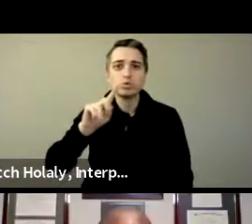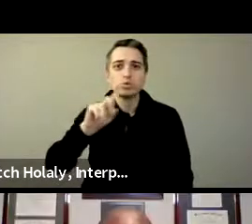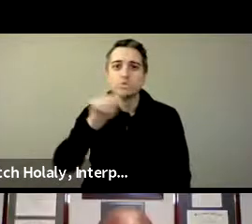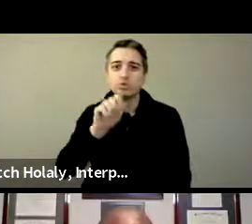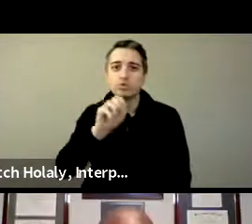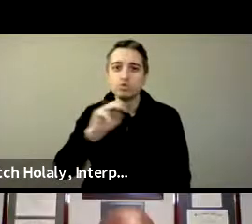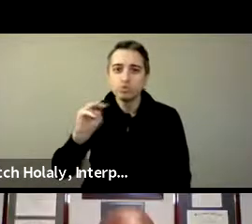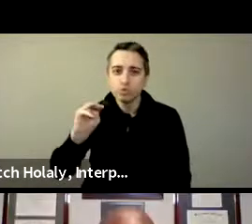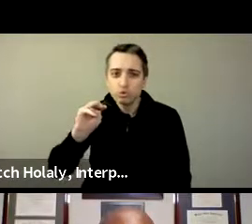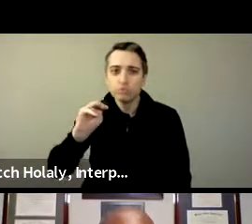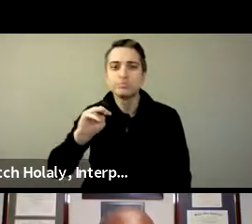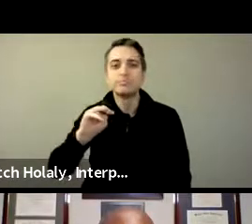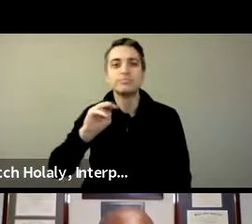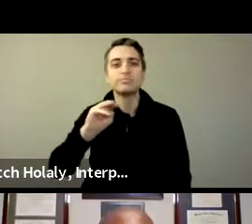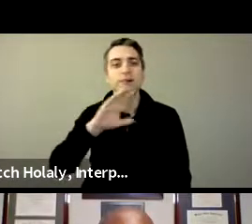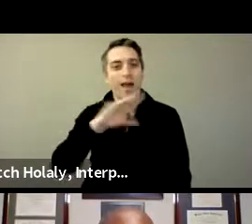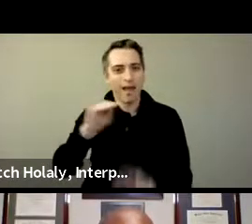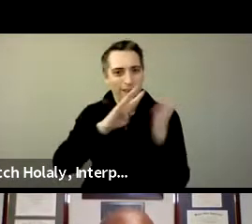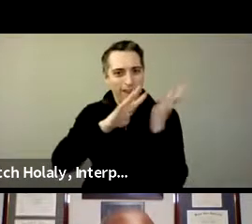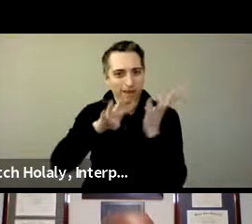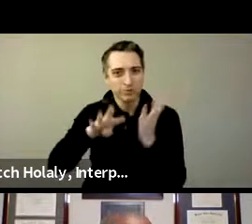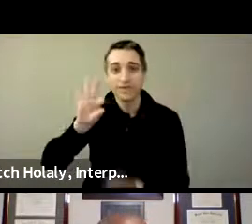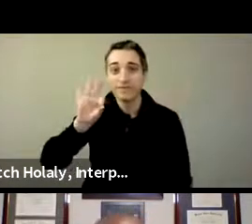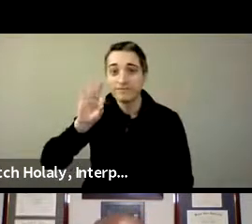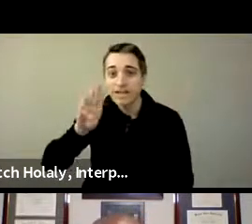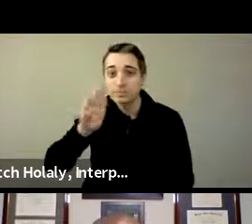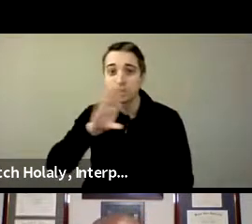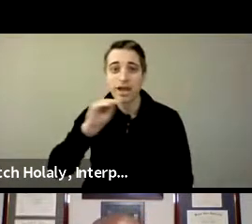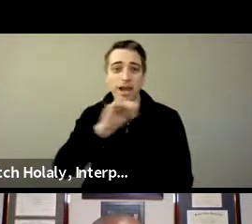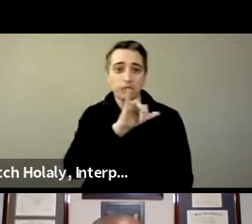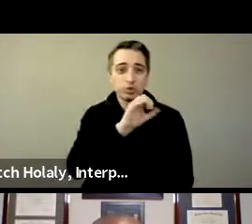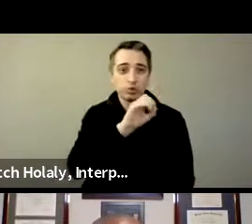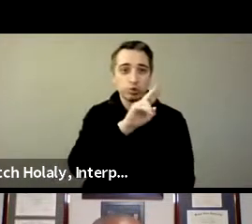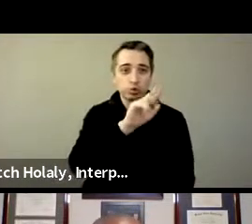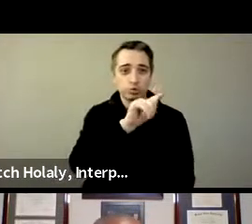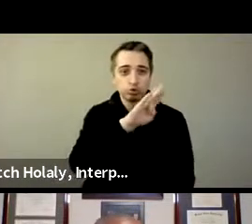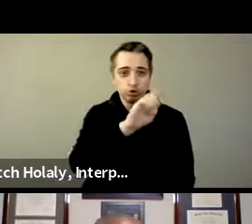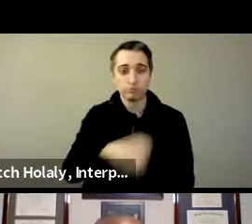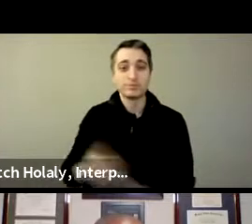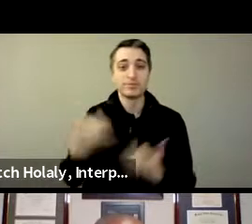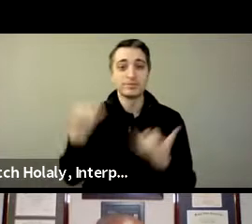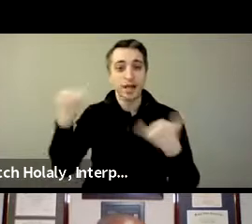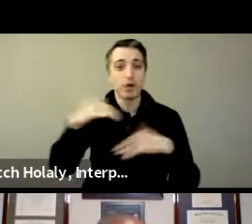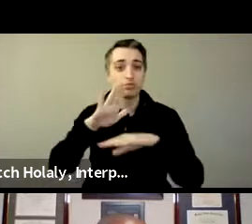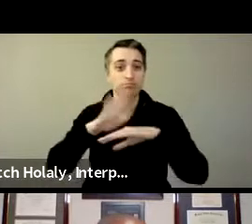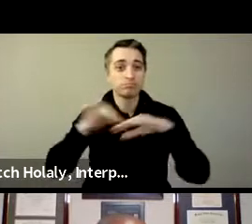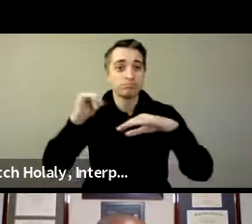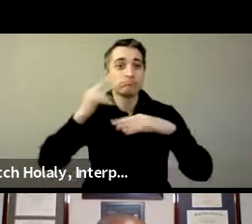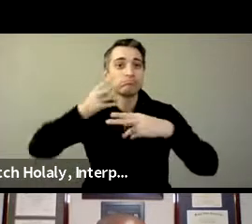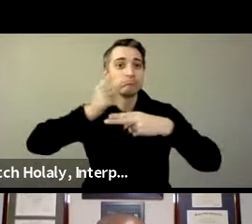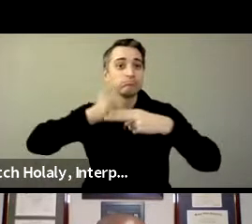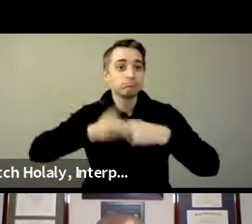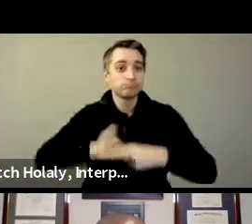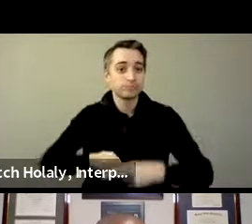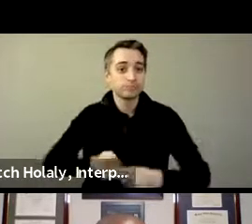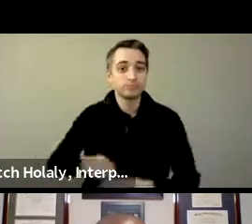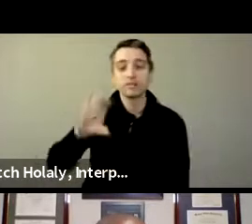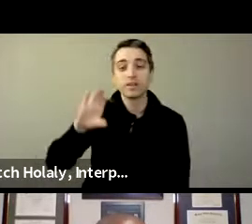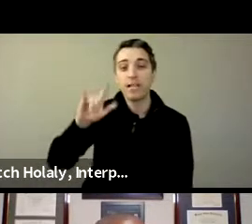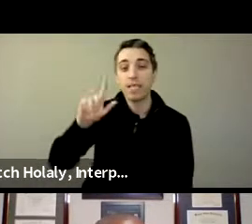through Facebook and YouTube. Will the clerk please call the roll? Chair Clayton? Present. Commissioner